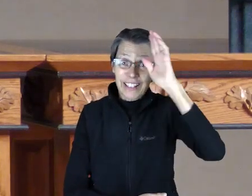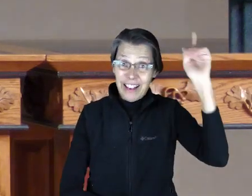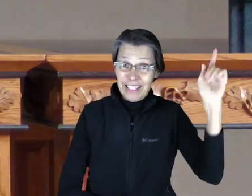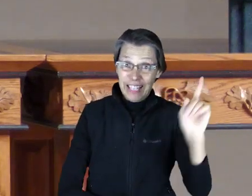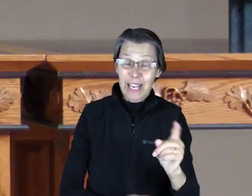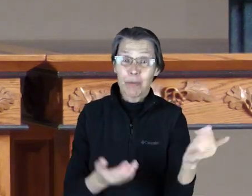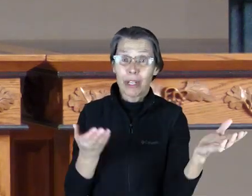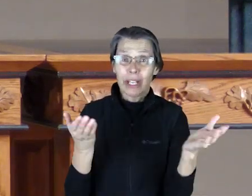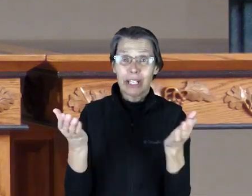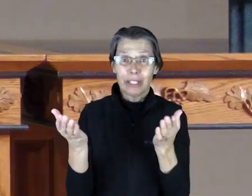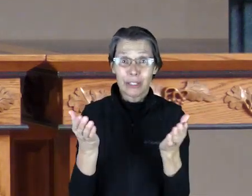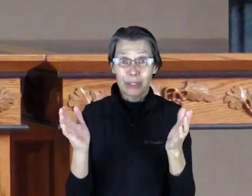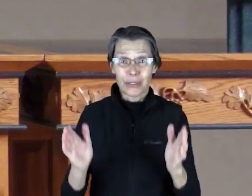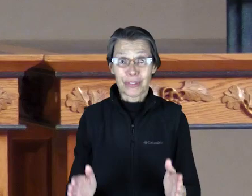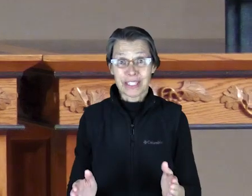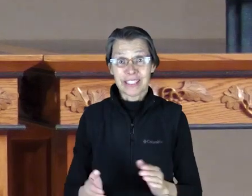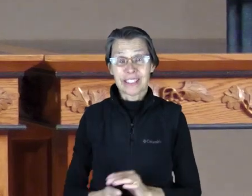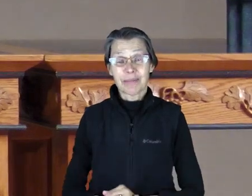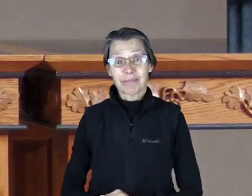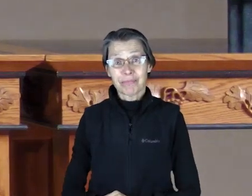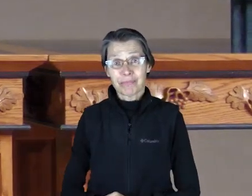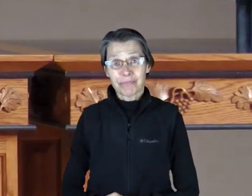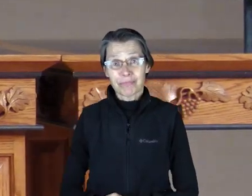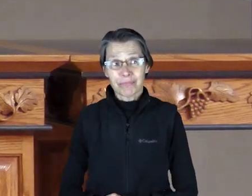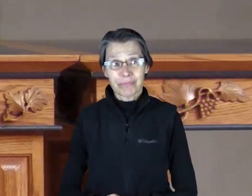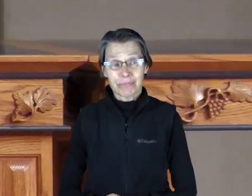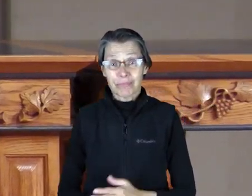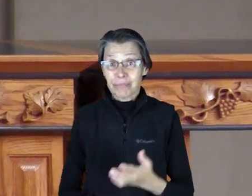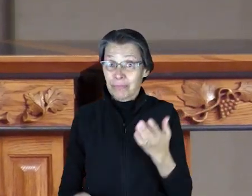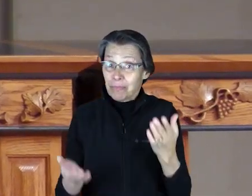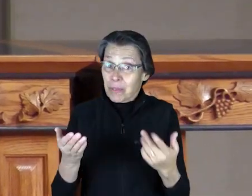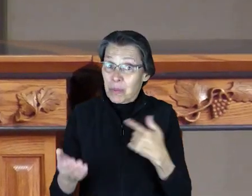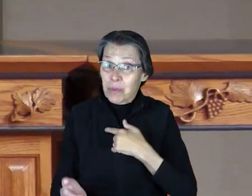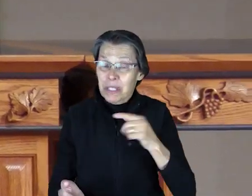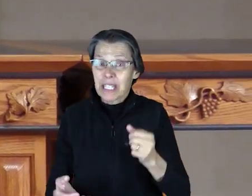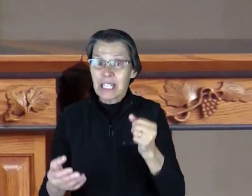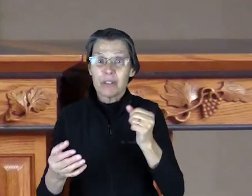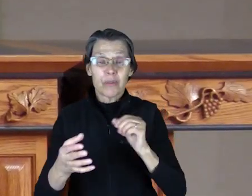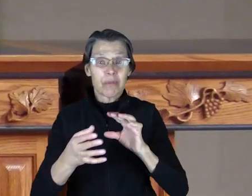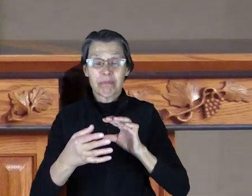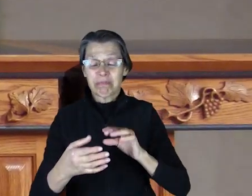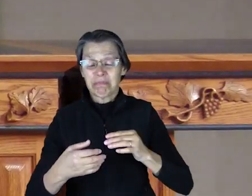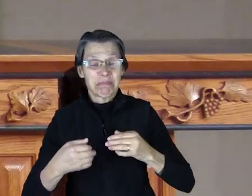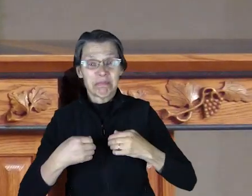who will not call down the wrath of God, even hanging on a cross,